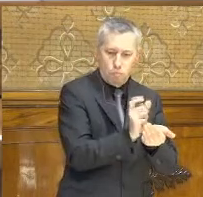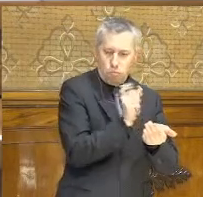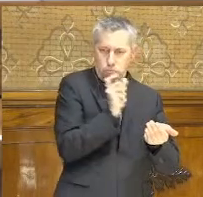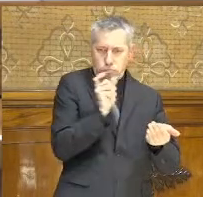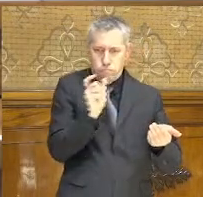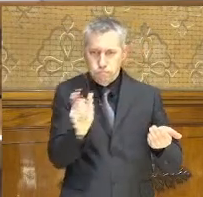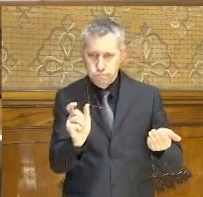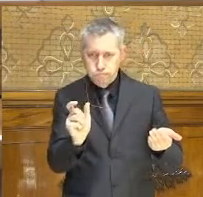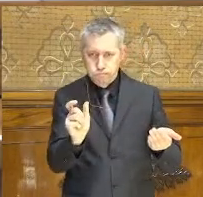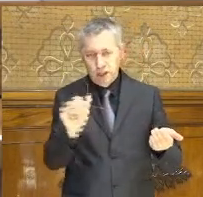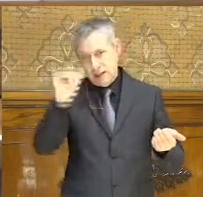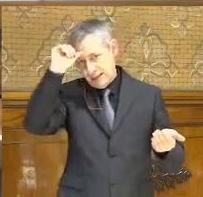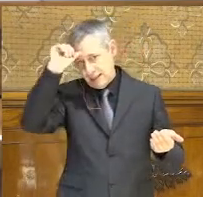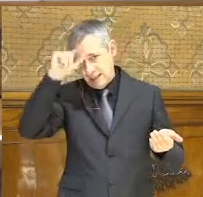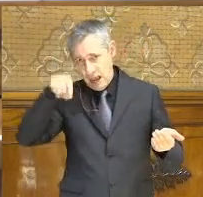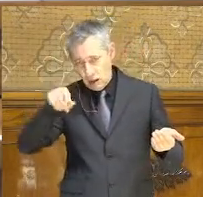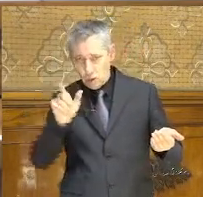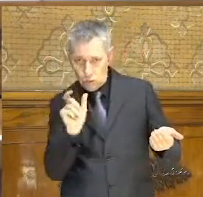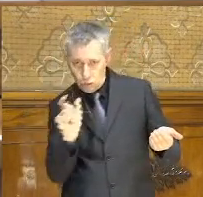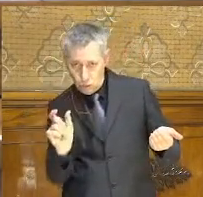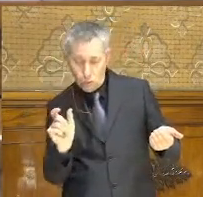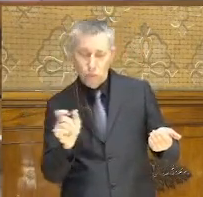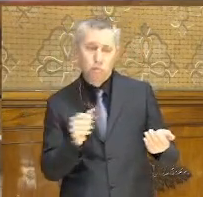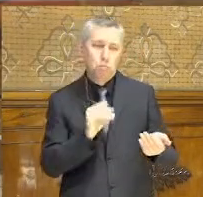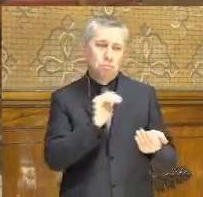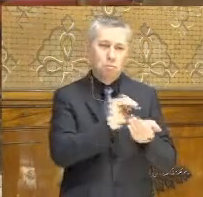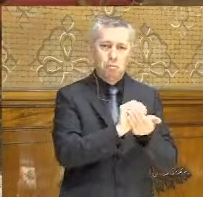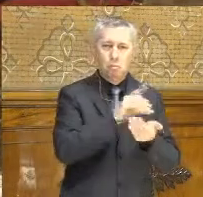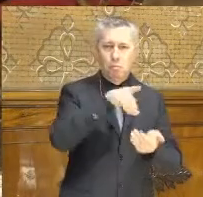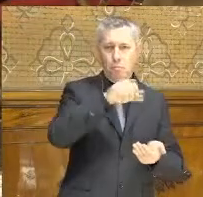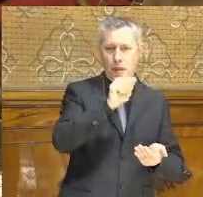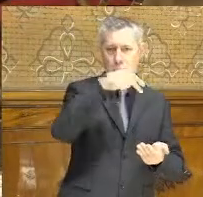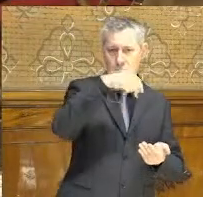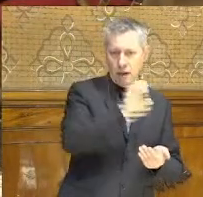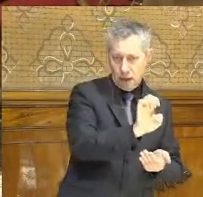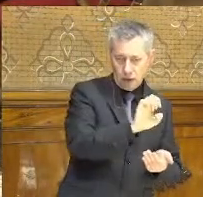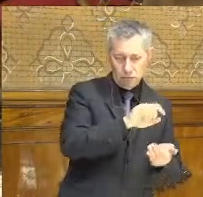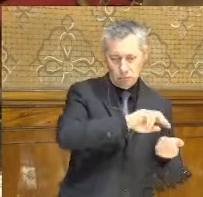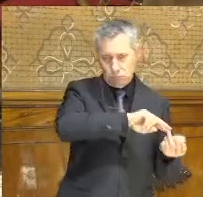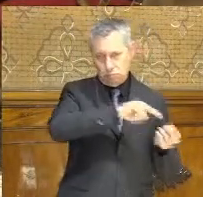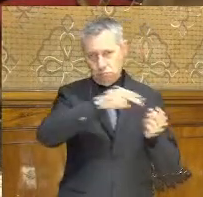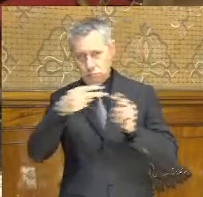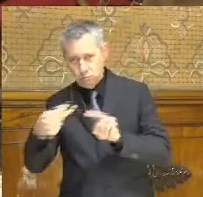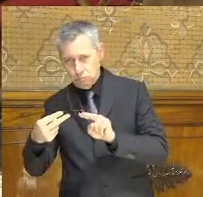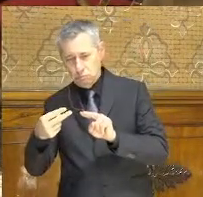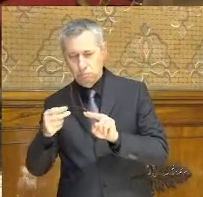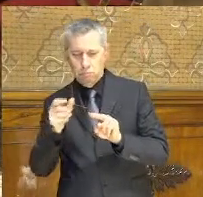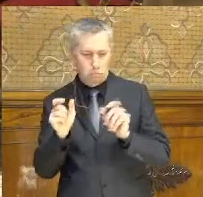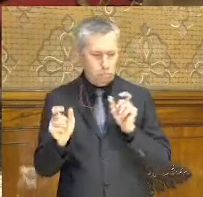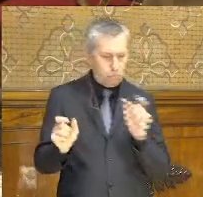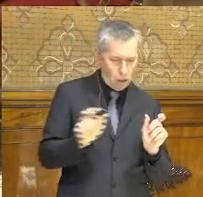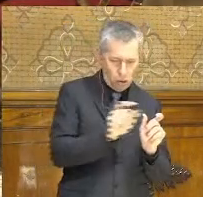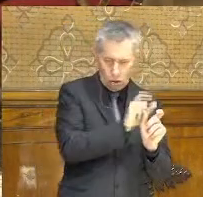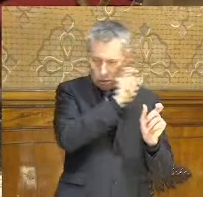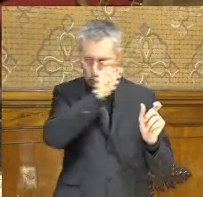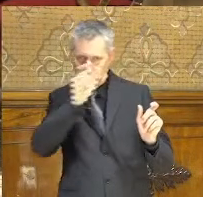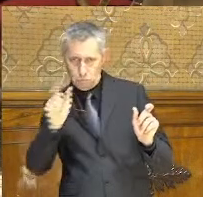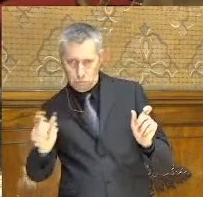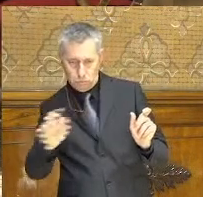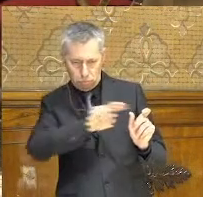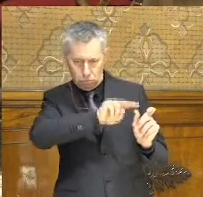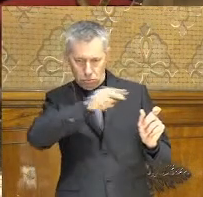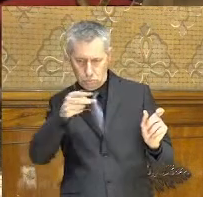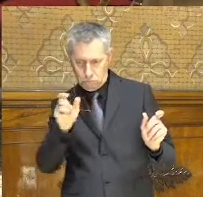naan, here you might say pane, you know, you can always find that. But the real